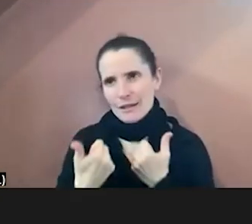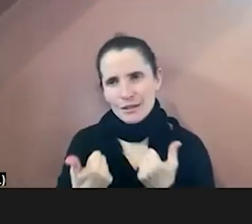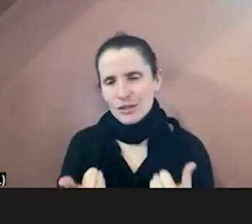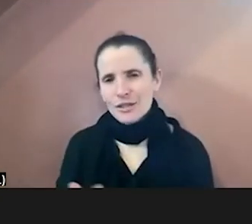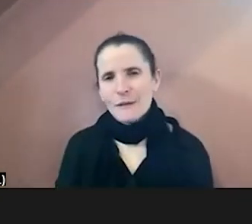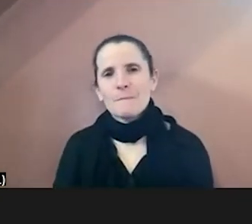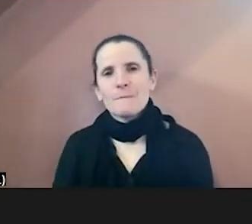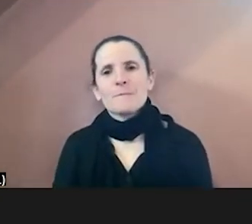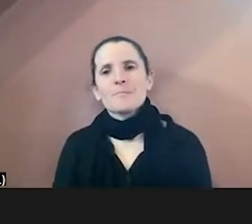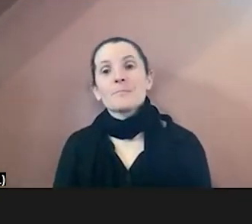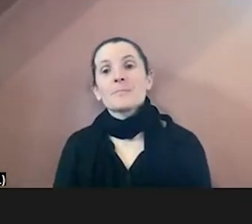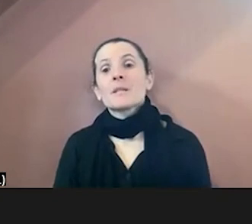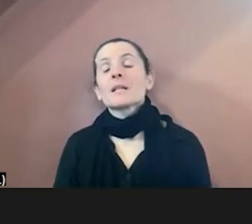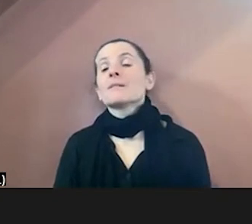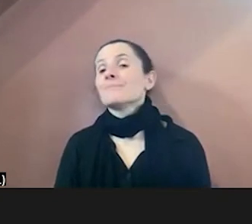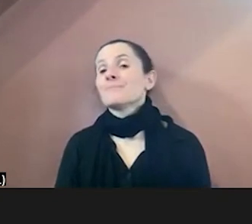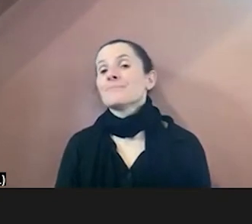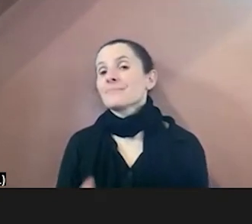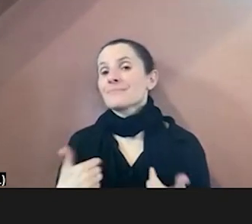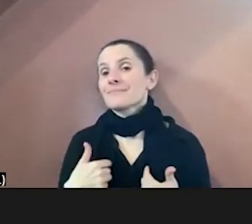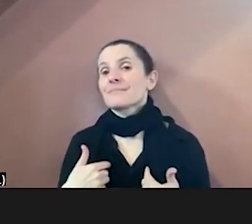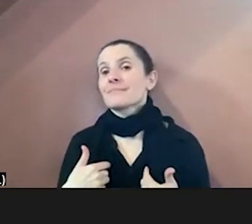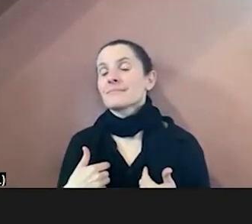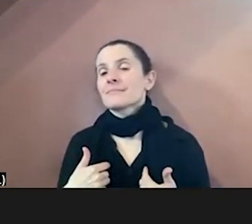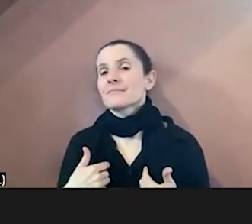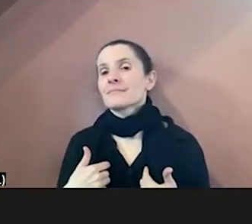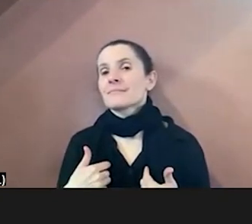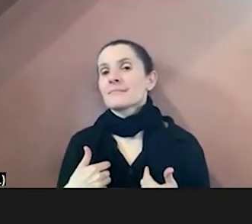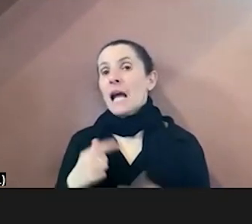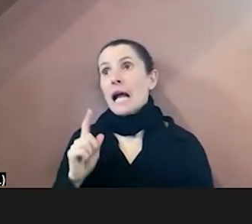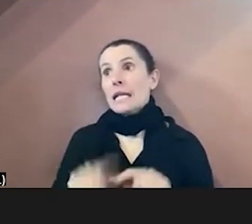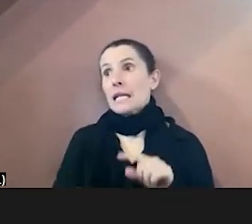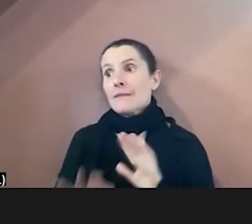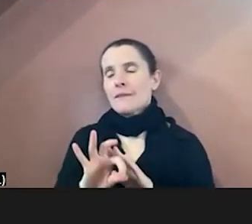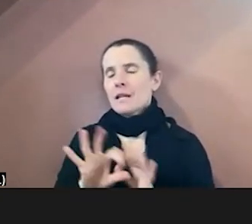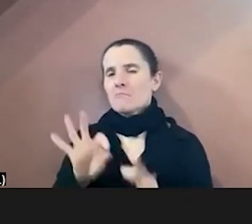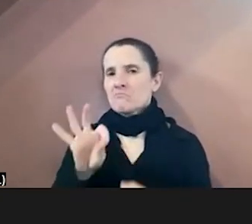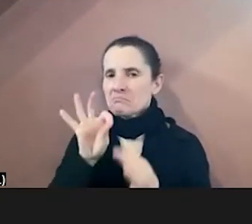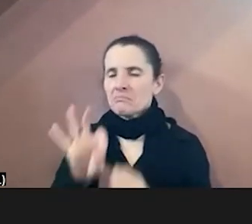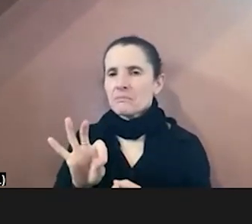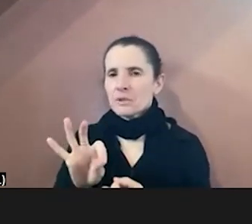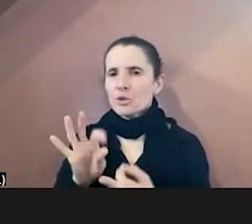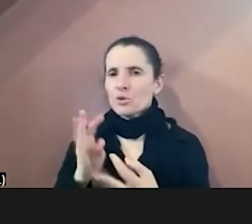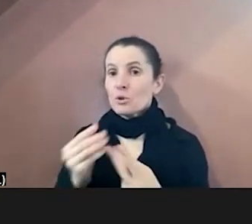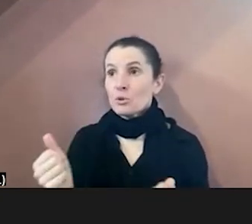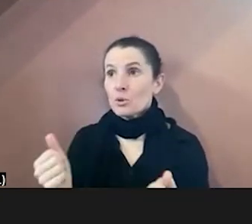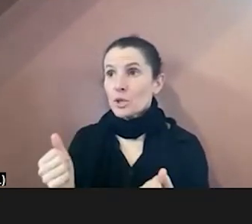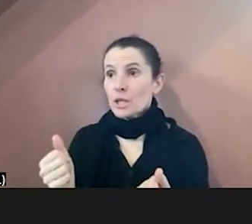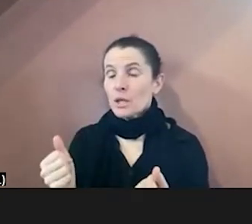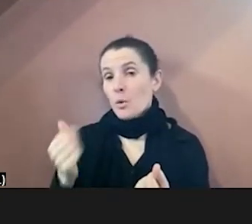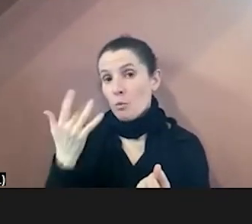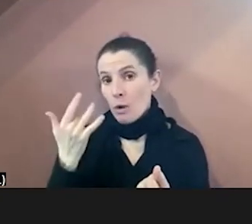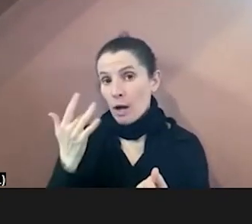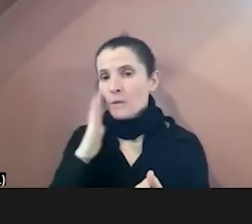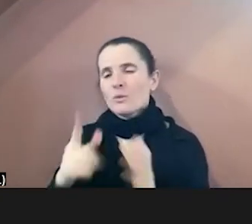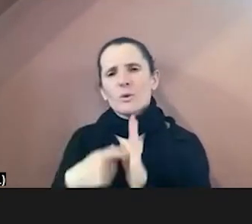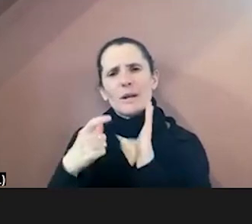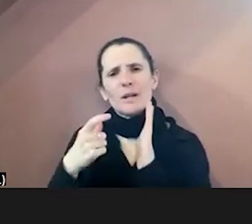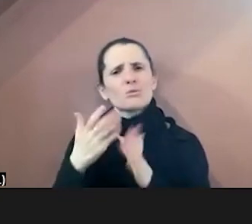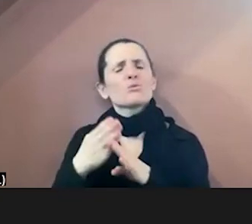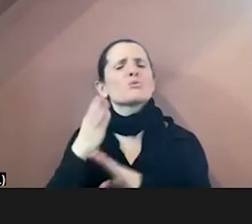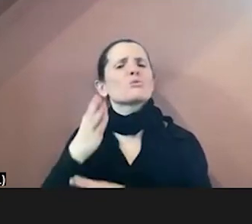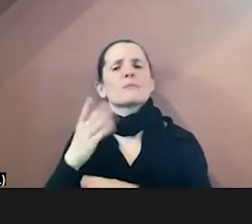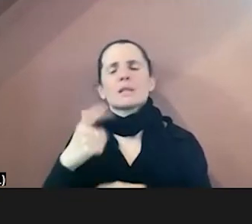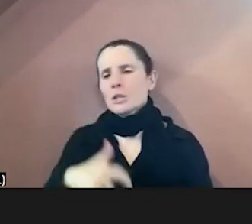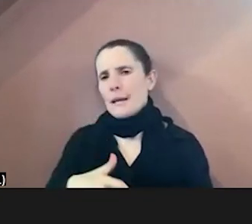of view, because as I told you, I cannot find the optimal solution of this problem because it would require too much time. It's a